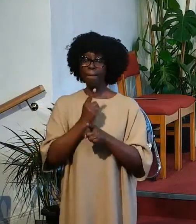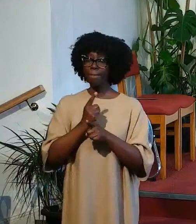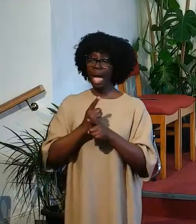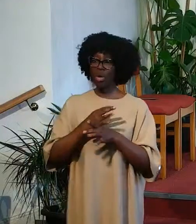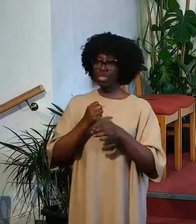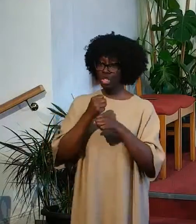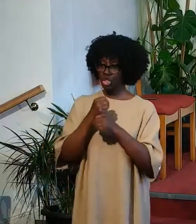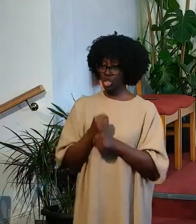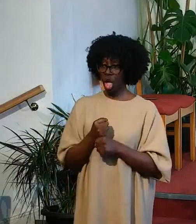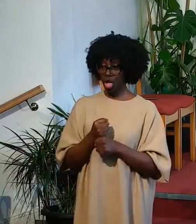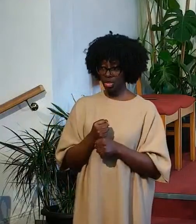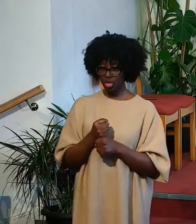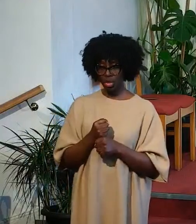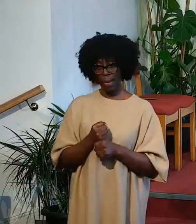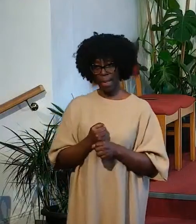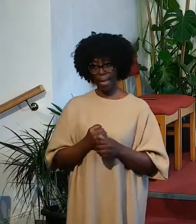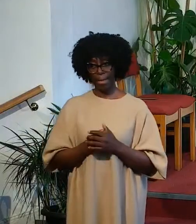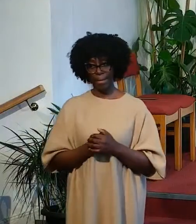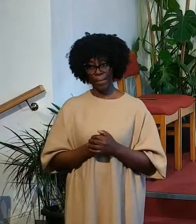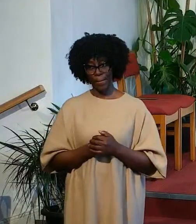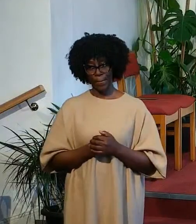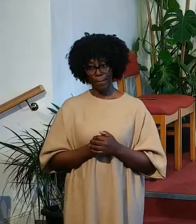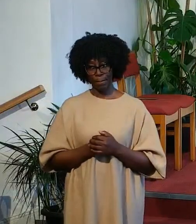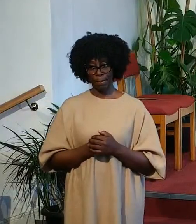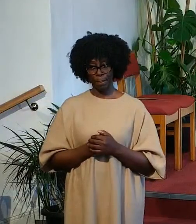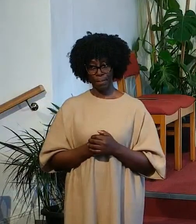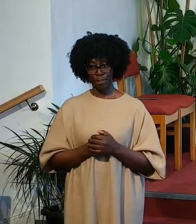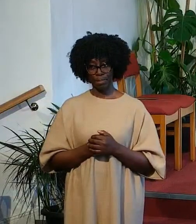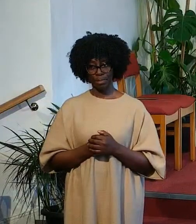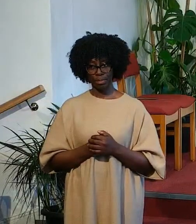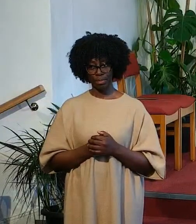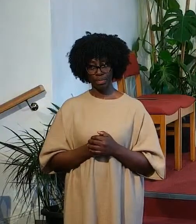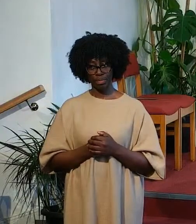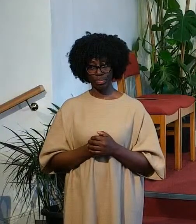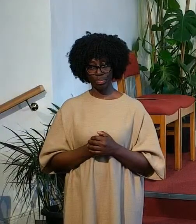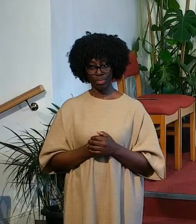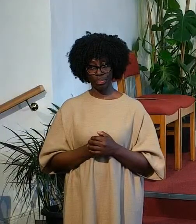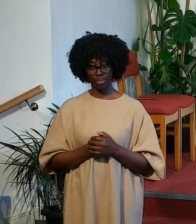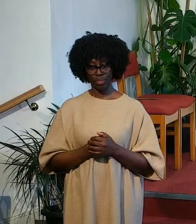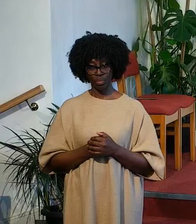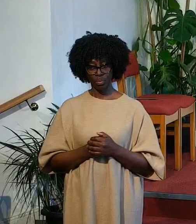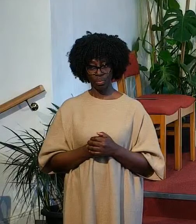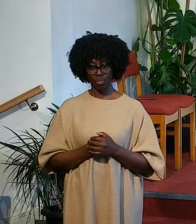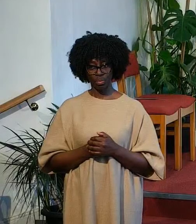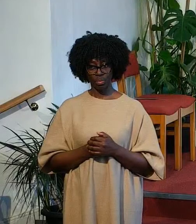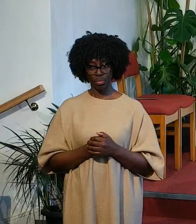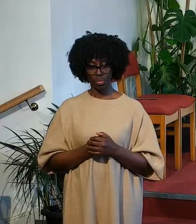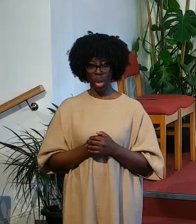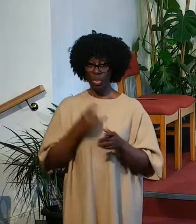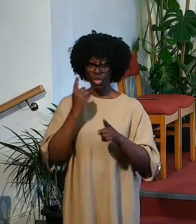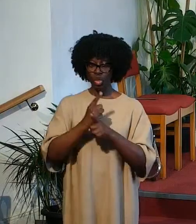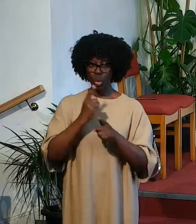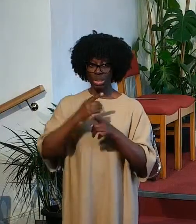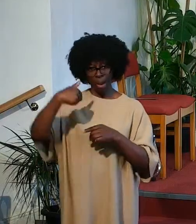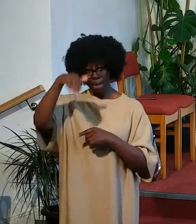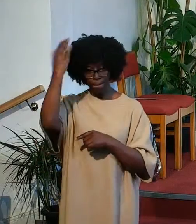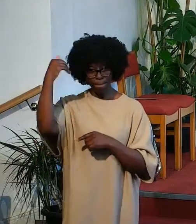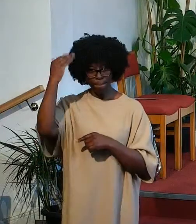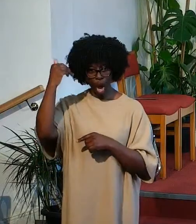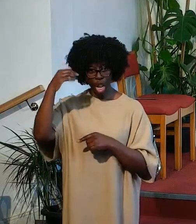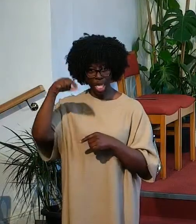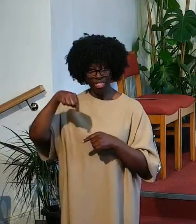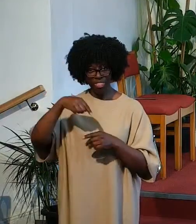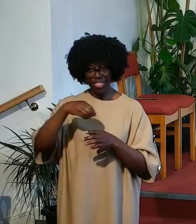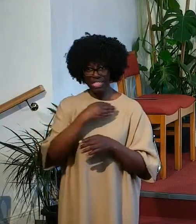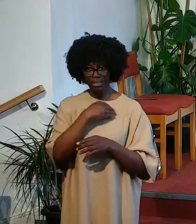you linked it into the church. For us, I was mentioning to Marlene this morning, we don't